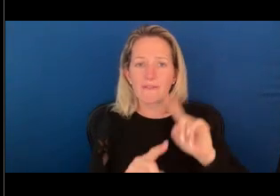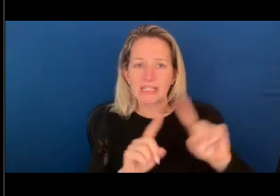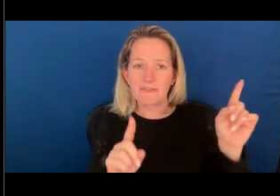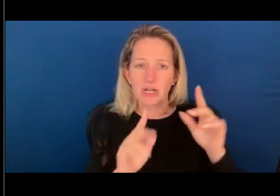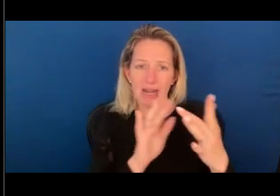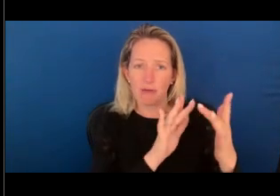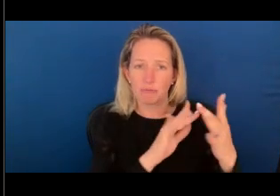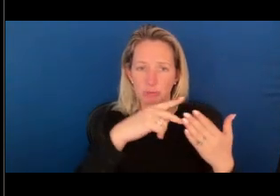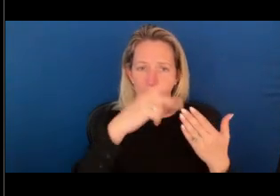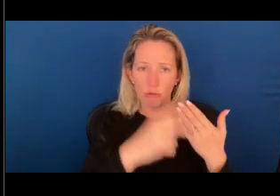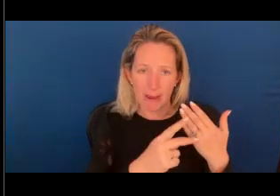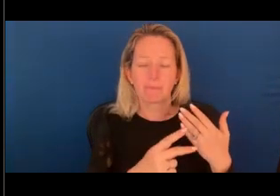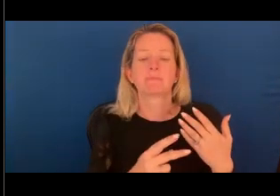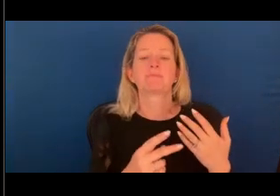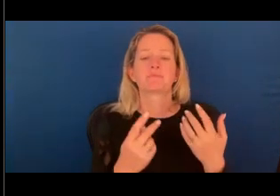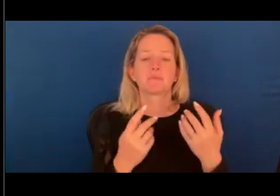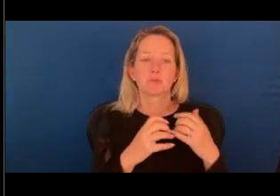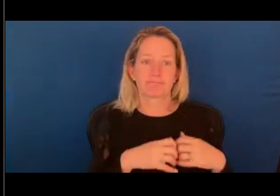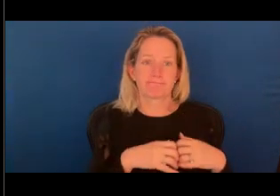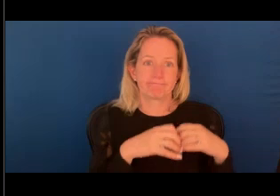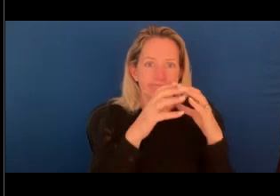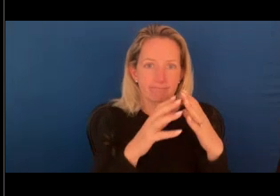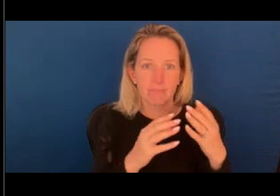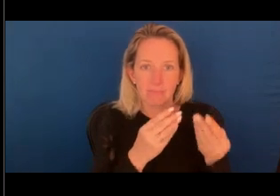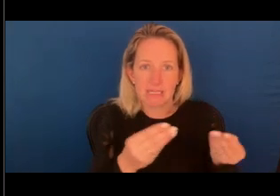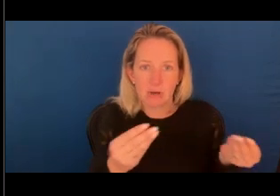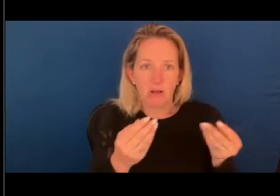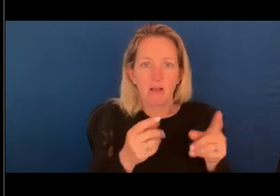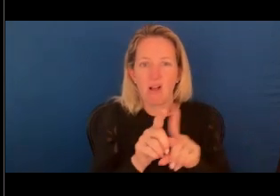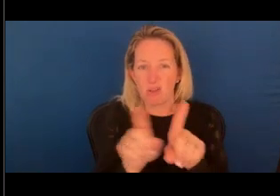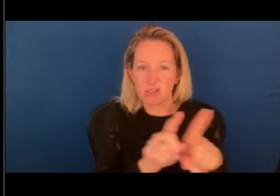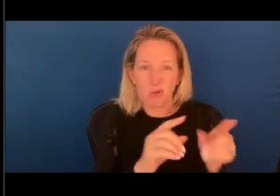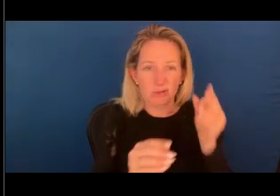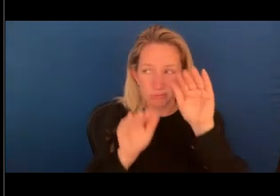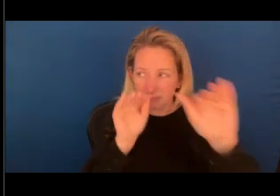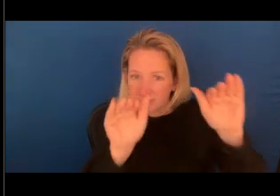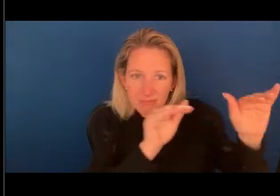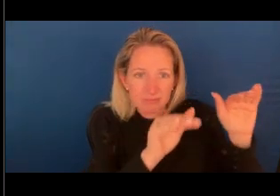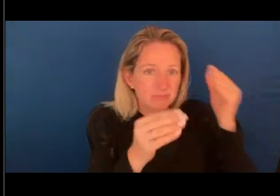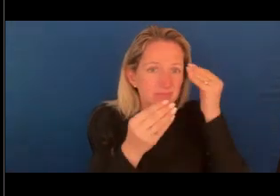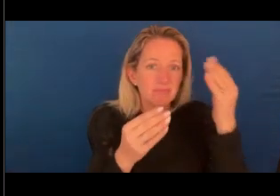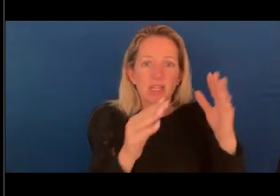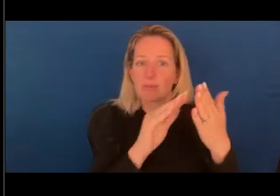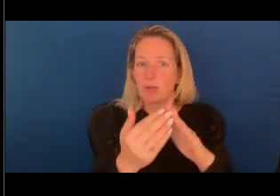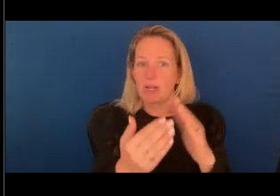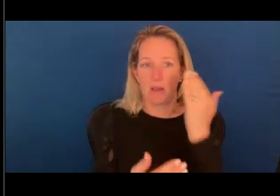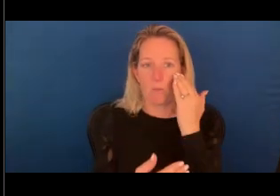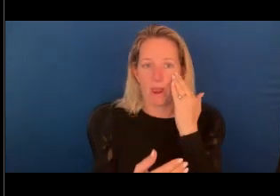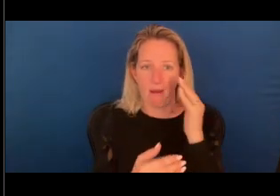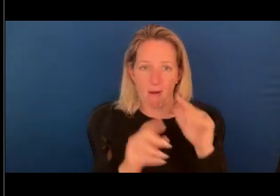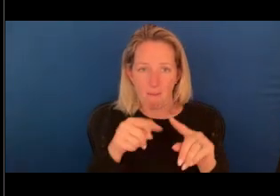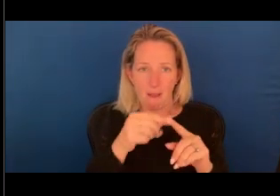order to create outreach material itself and just get the community more aware of microplastics